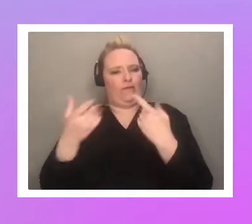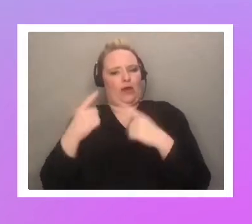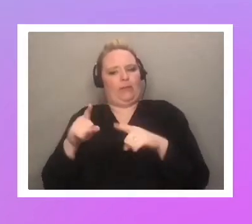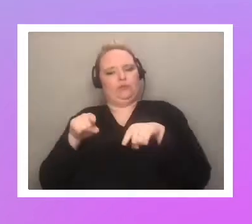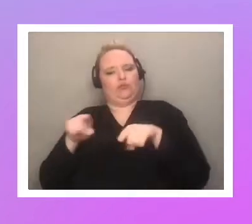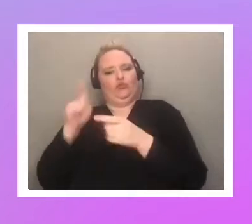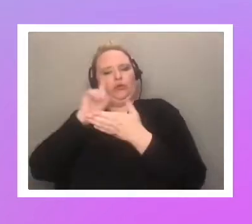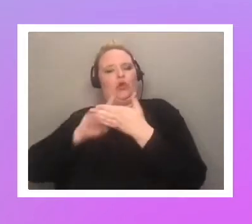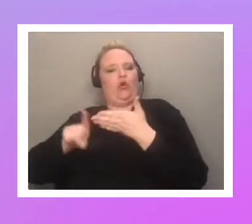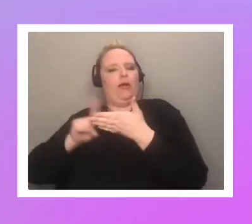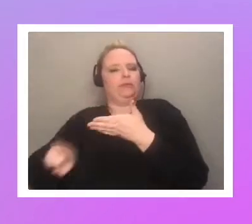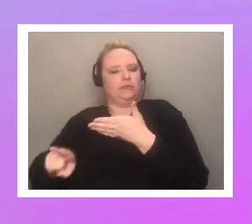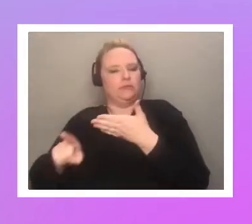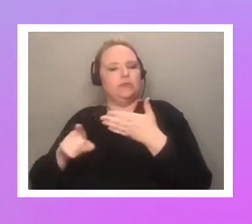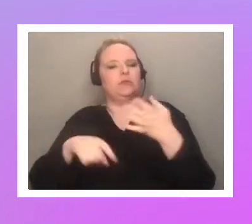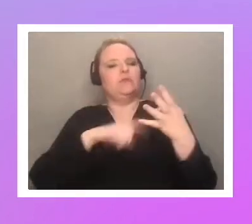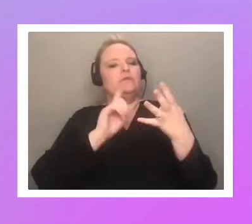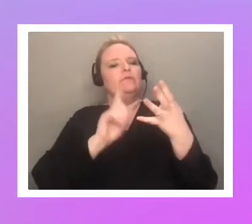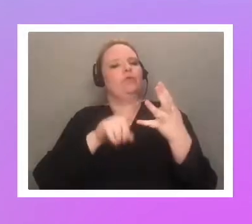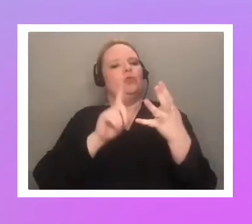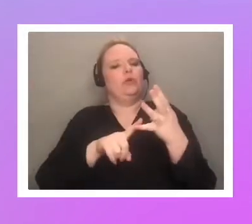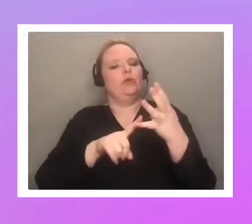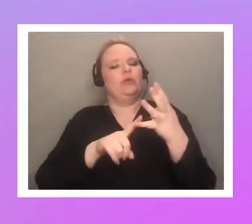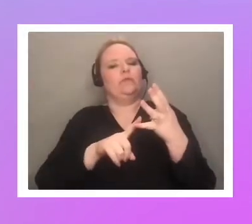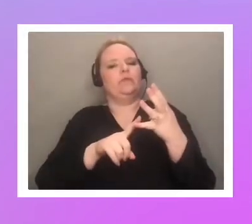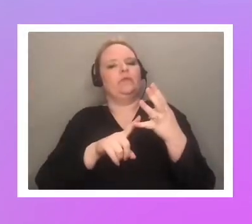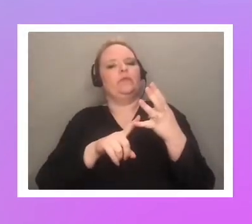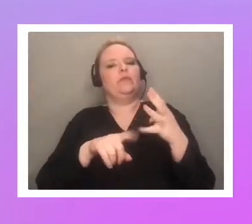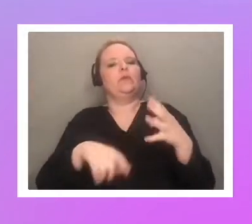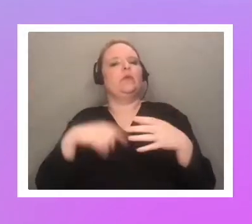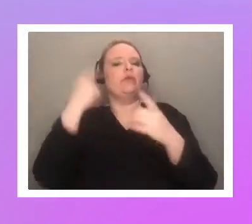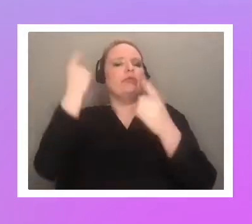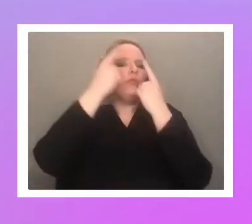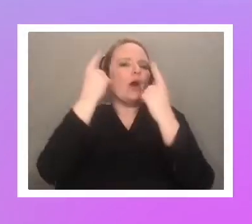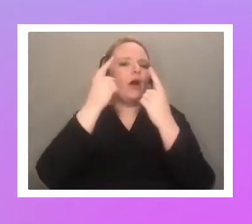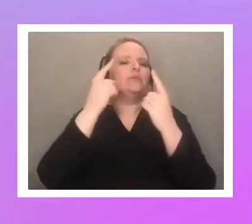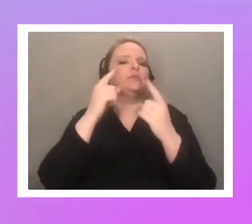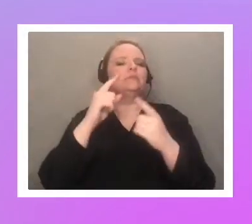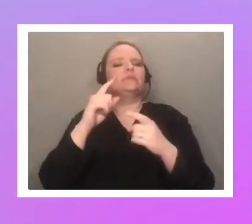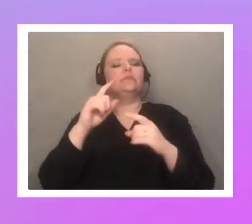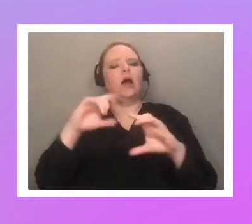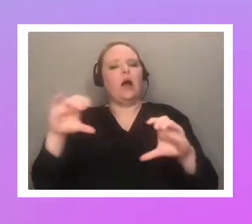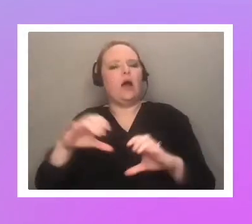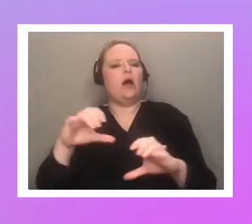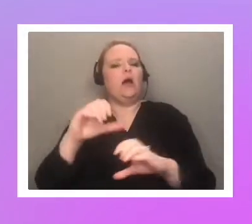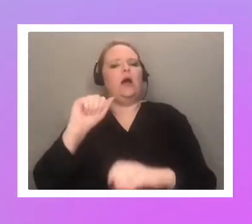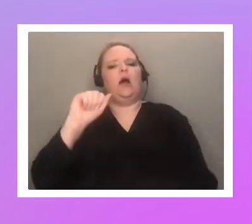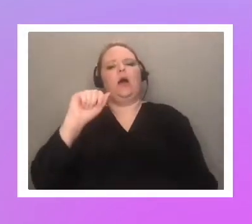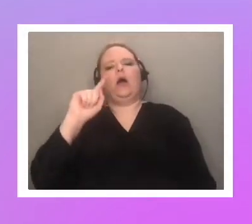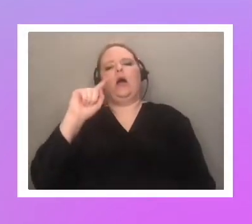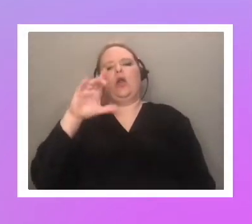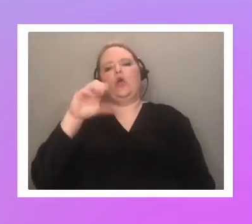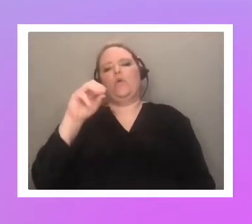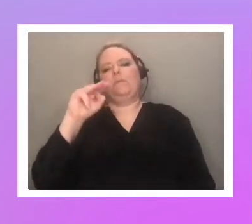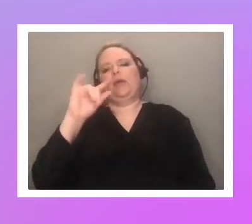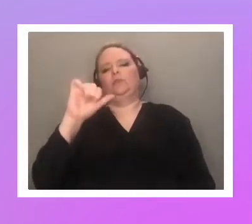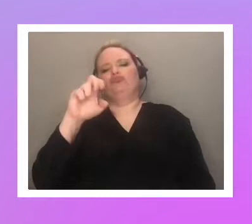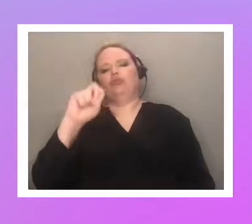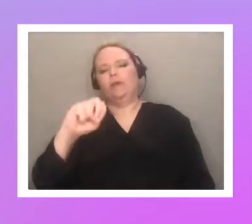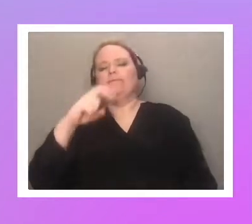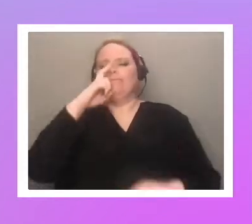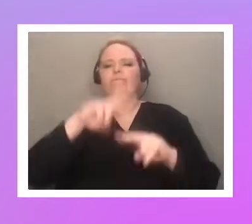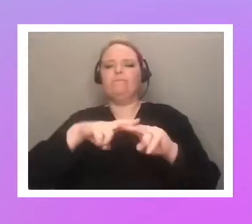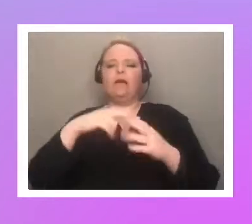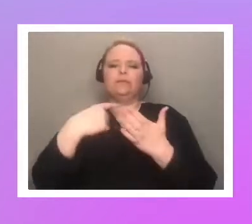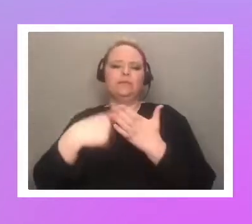audits. And part 4, it's thoughts on automation, which is always fun to talk about